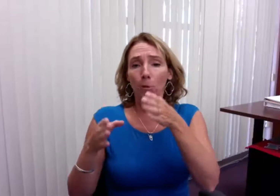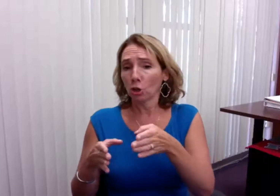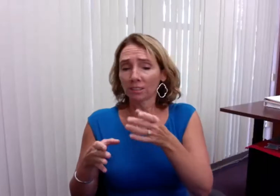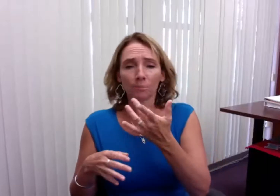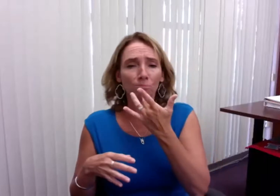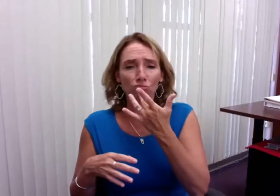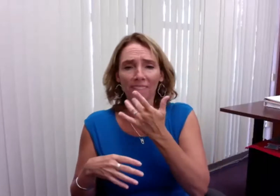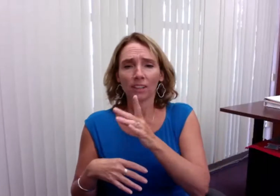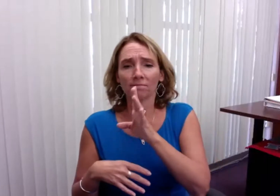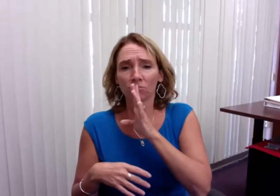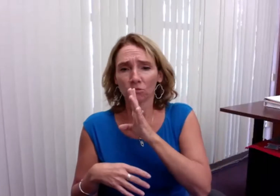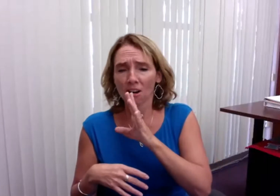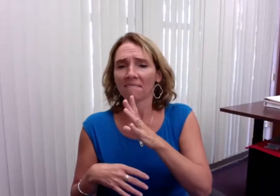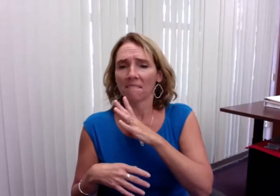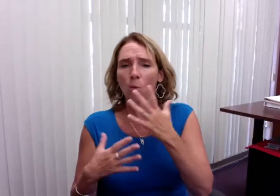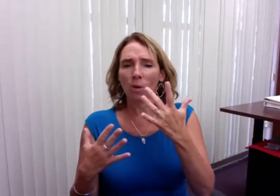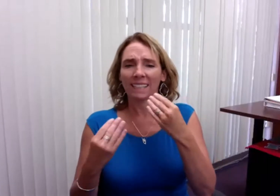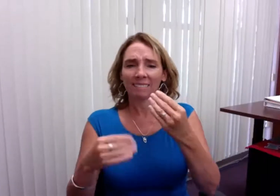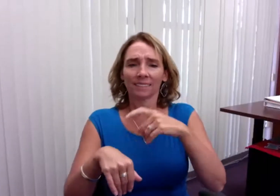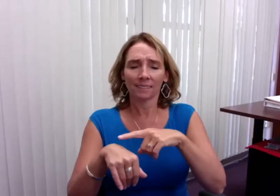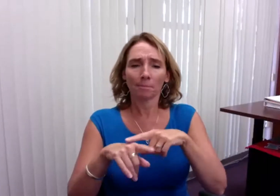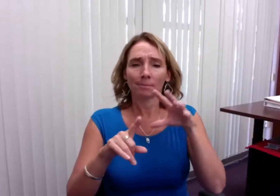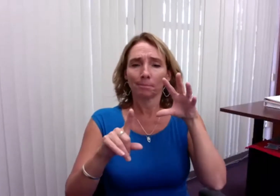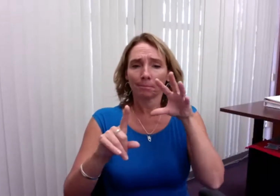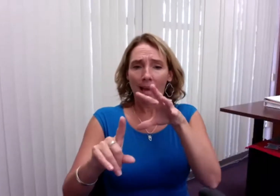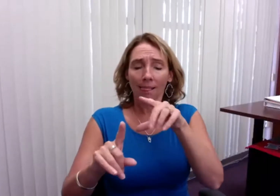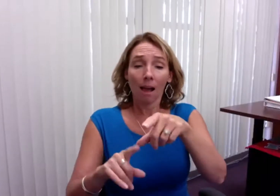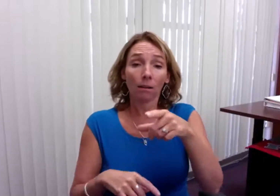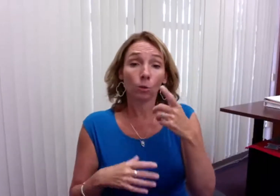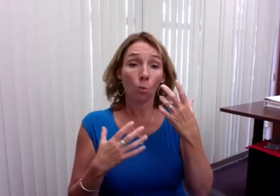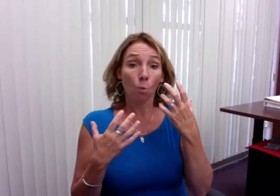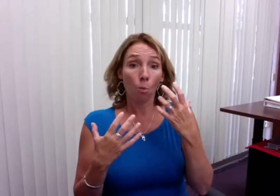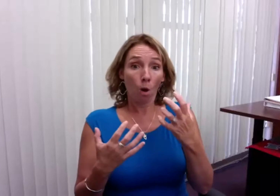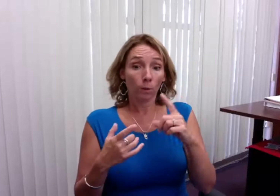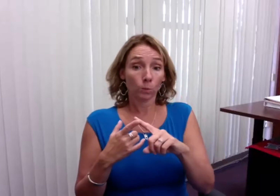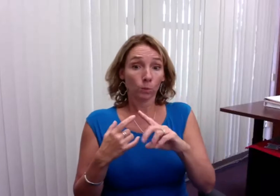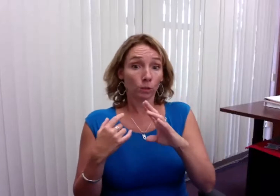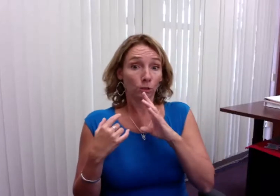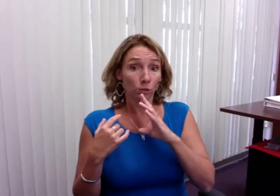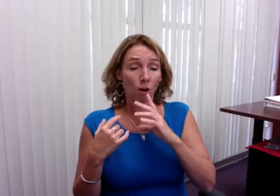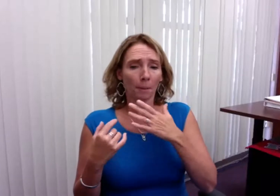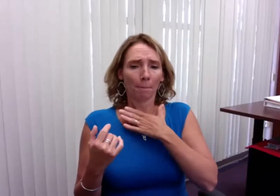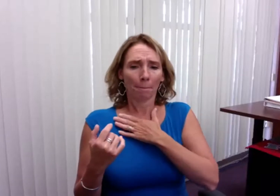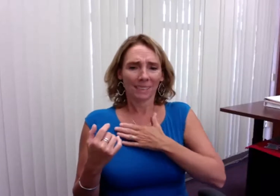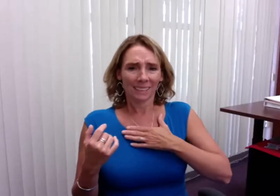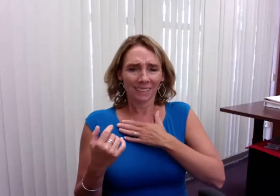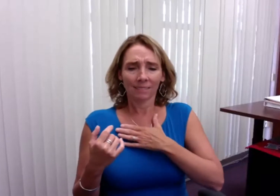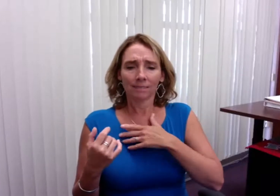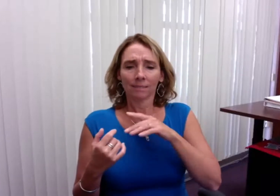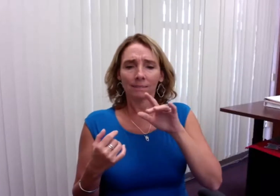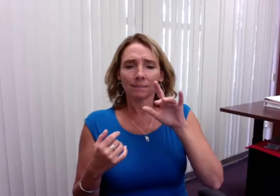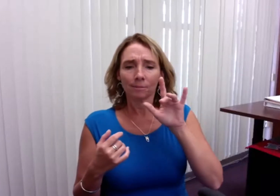moment so that we can sign those. If you'd rather use your voice, take the moment so that we can spotlight you.